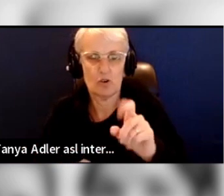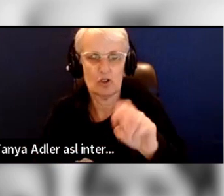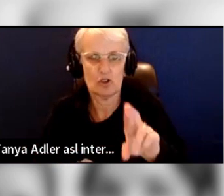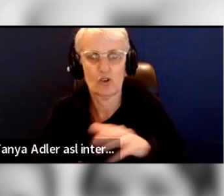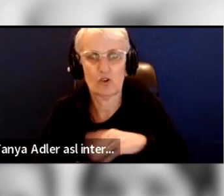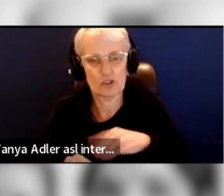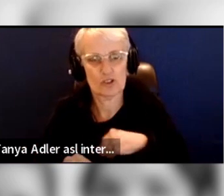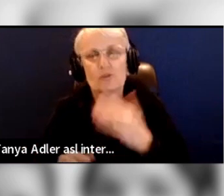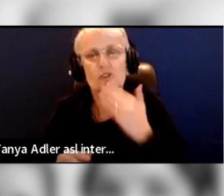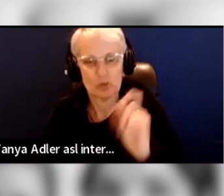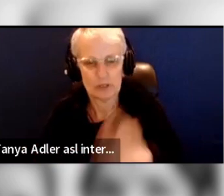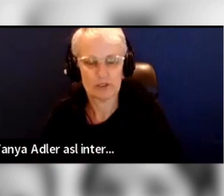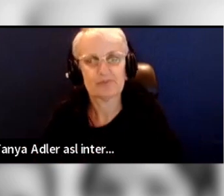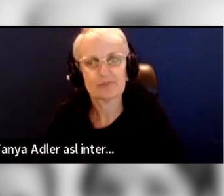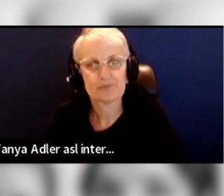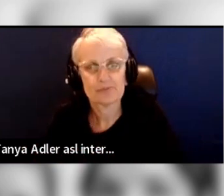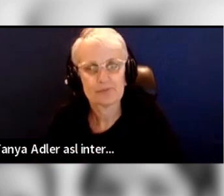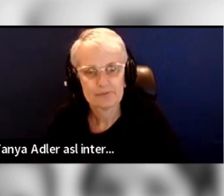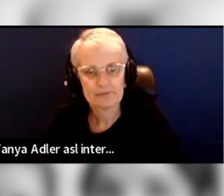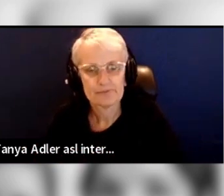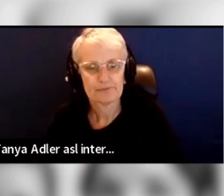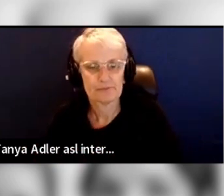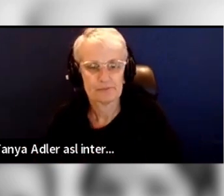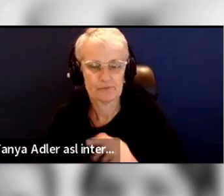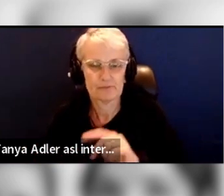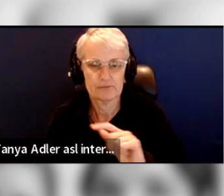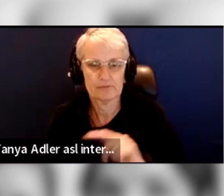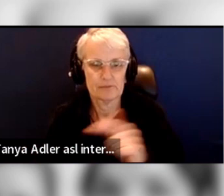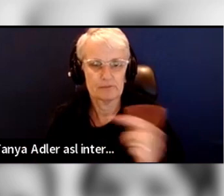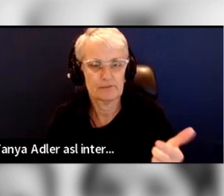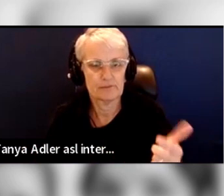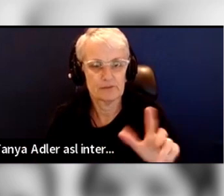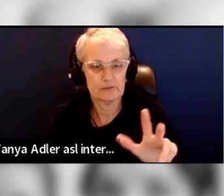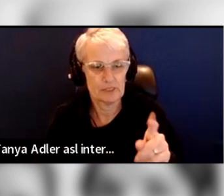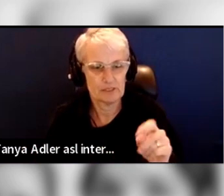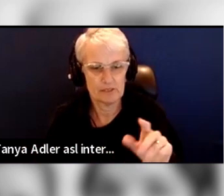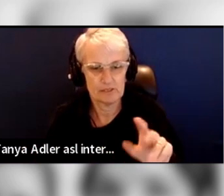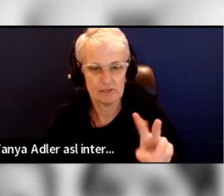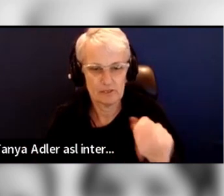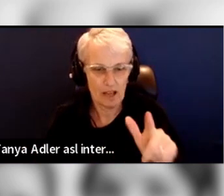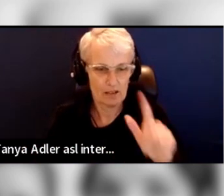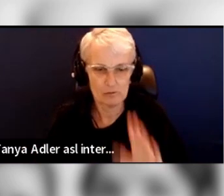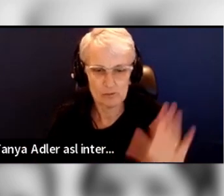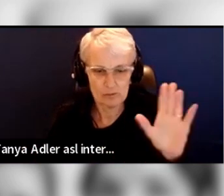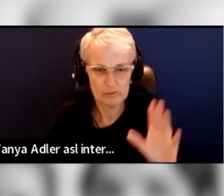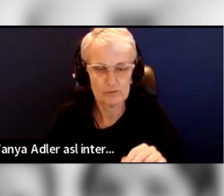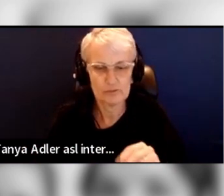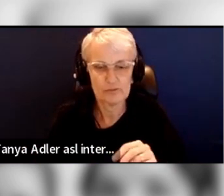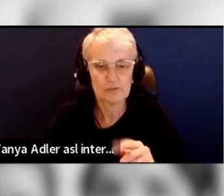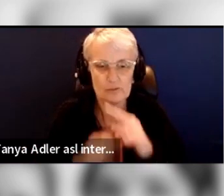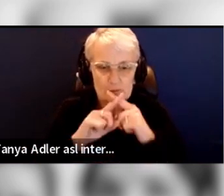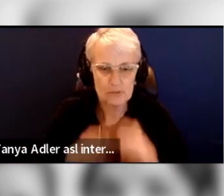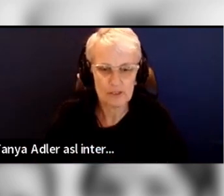good question. Thank you. Great, thank you. Next, Valerie, would you like to unmute yourself? And if you're comfortable, you can turn